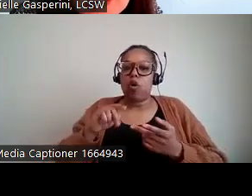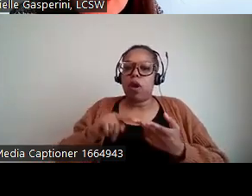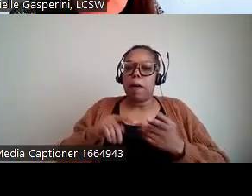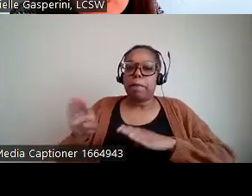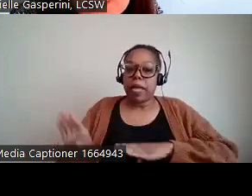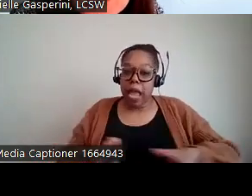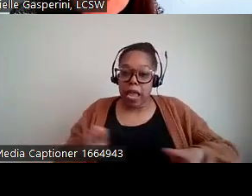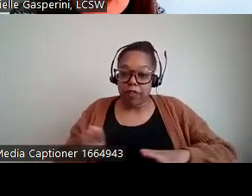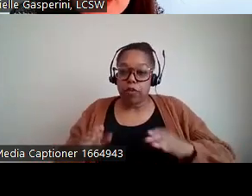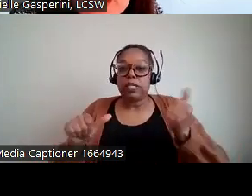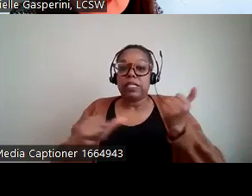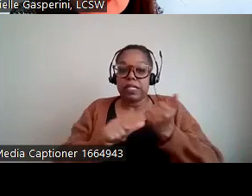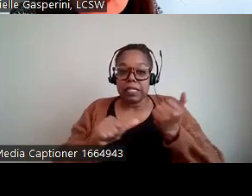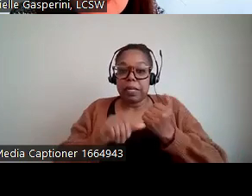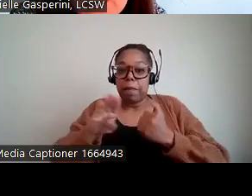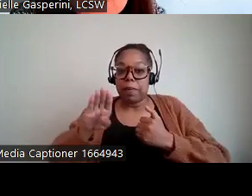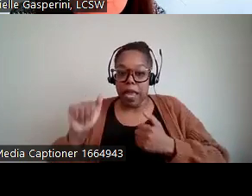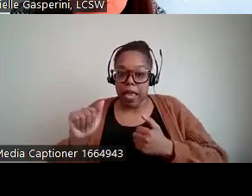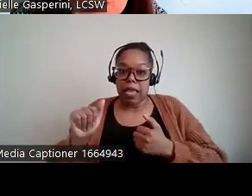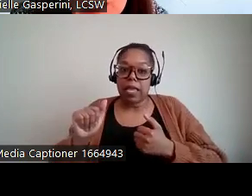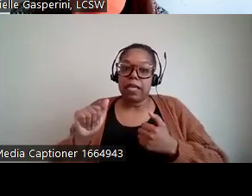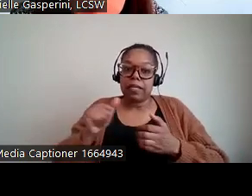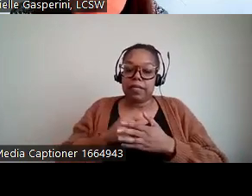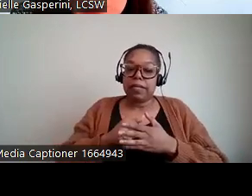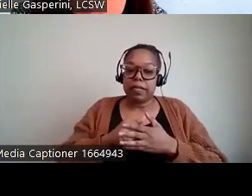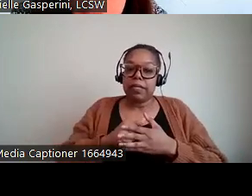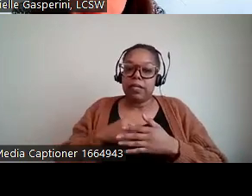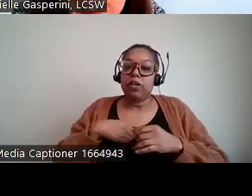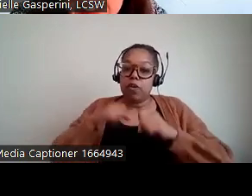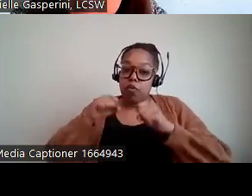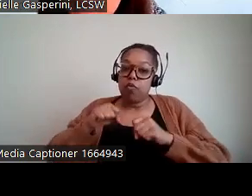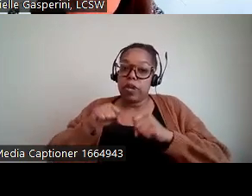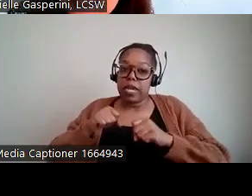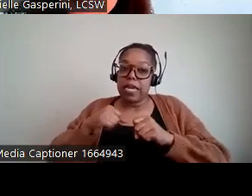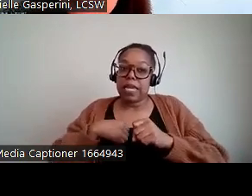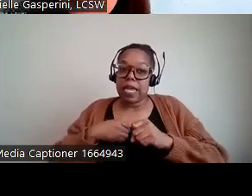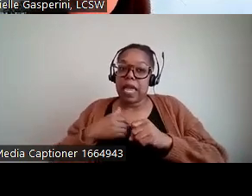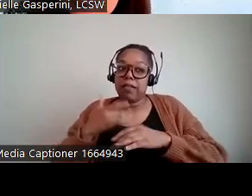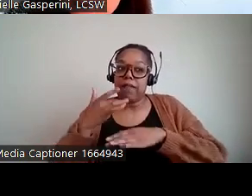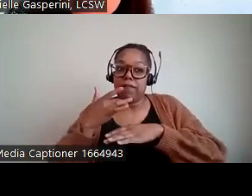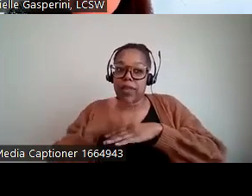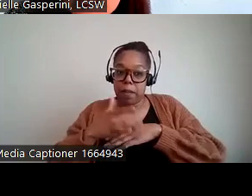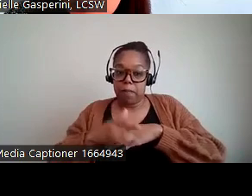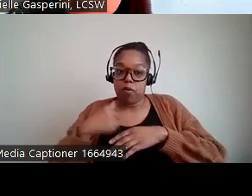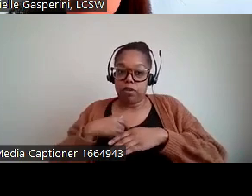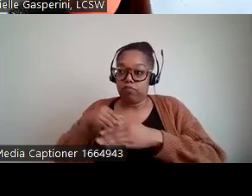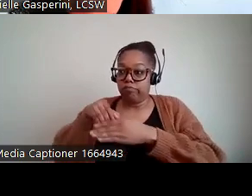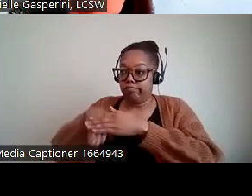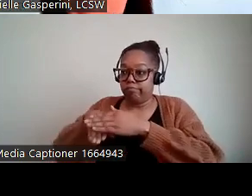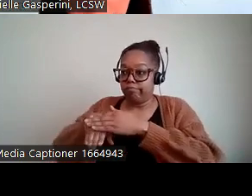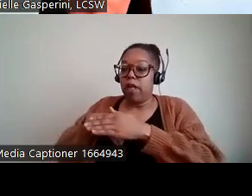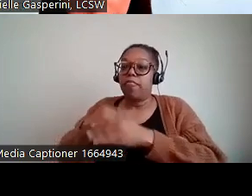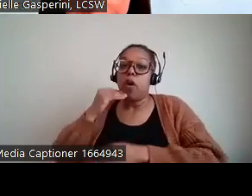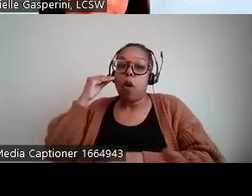programs, counselors, IACs, and behavioral assistants that can go into the homes and meet the family, just like